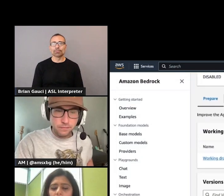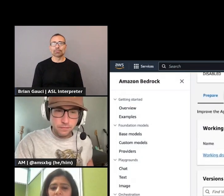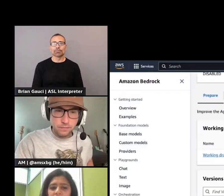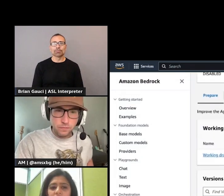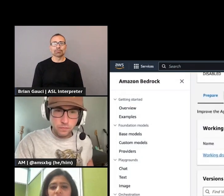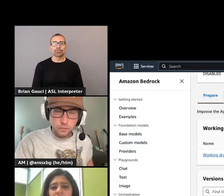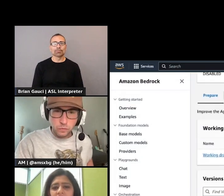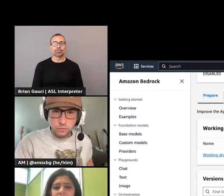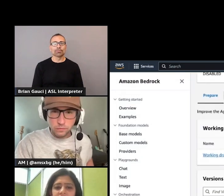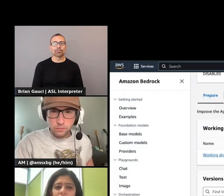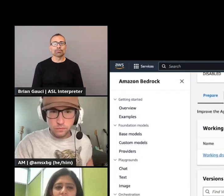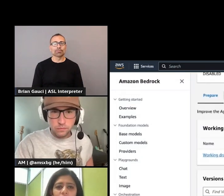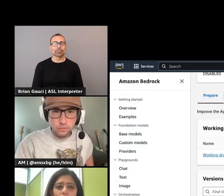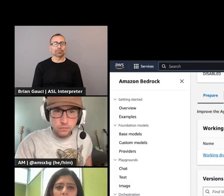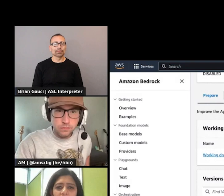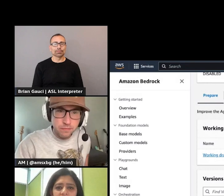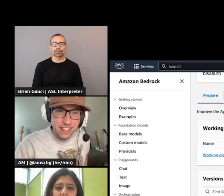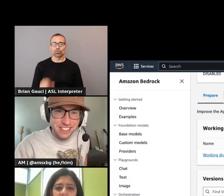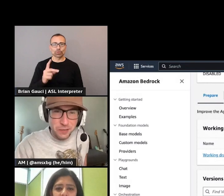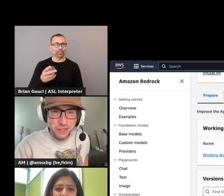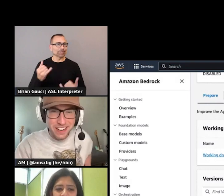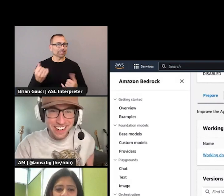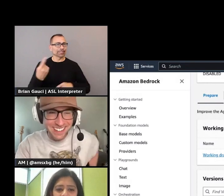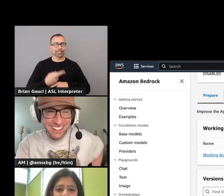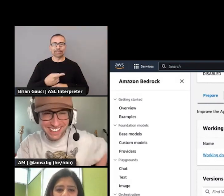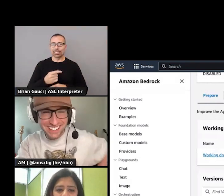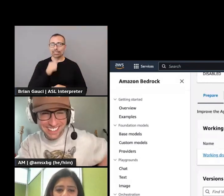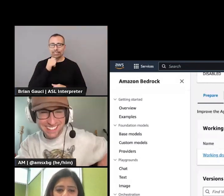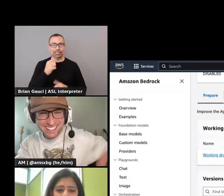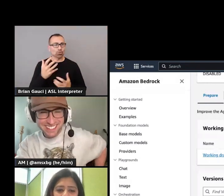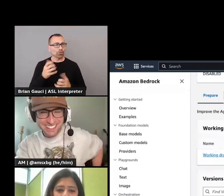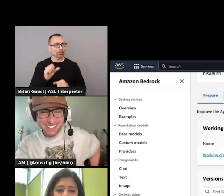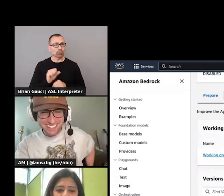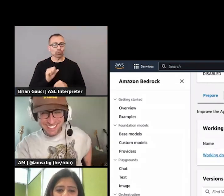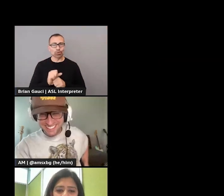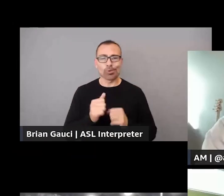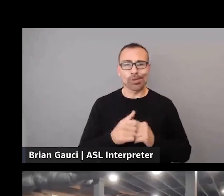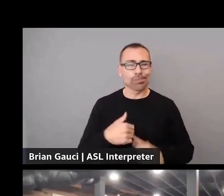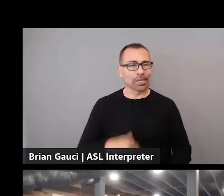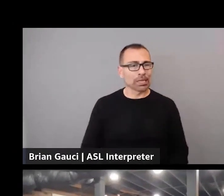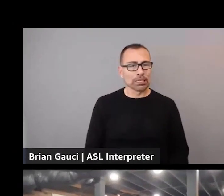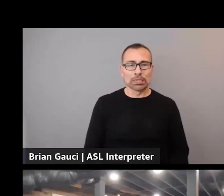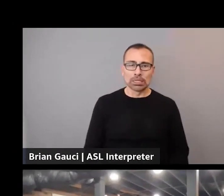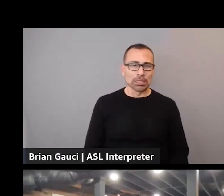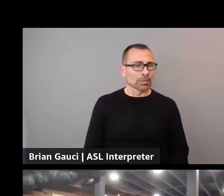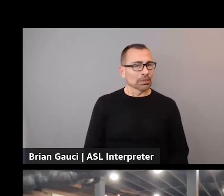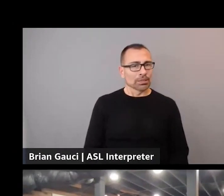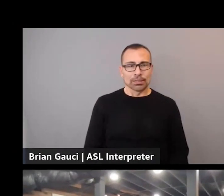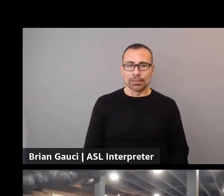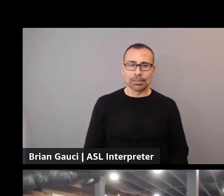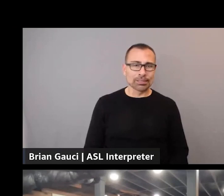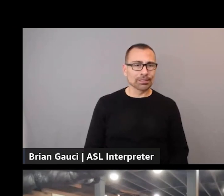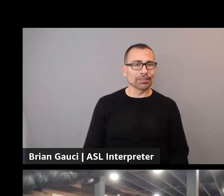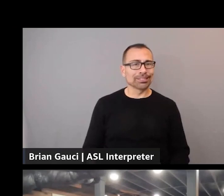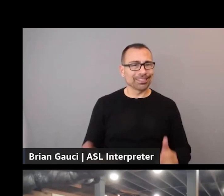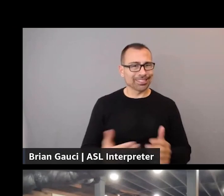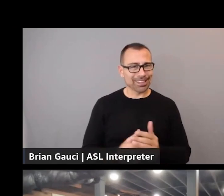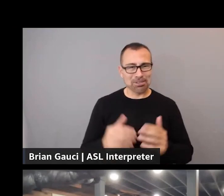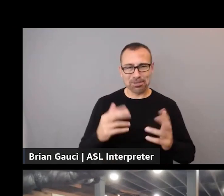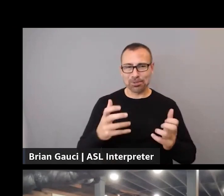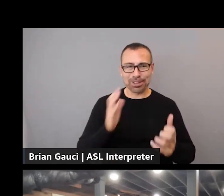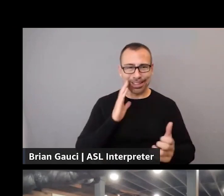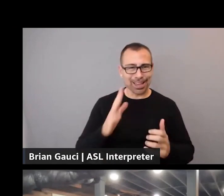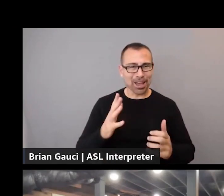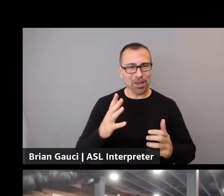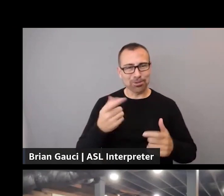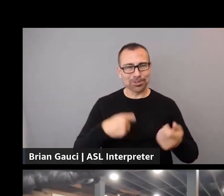So, okay, so today it doesn't want to cooperate with me, but I will very quickly change my screens to show